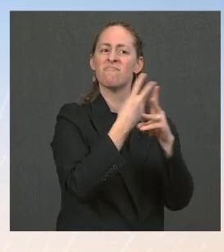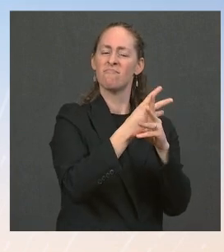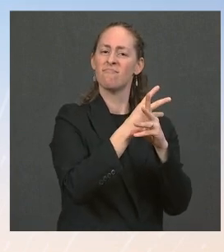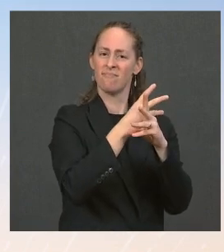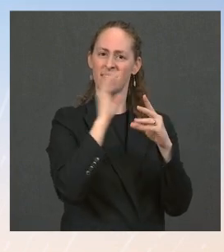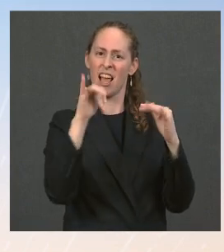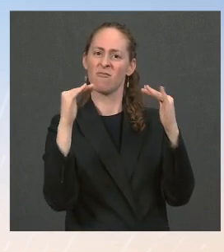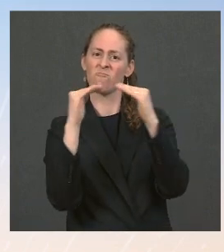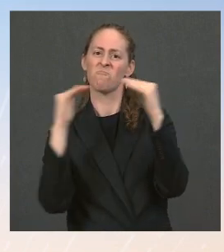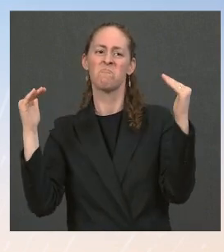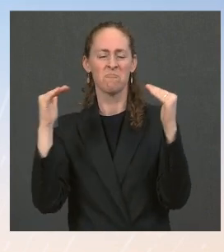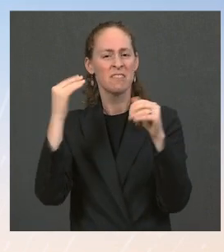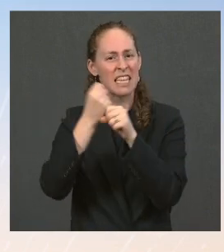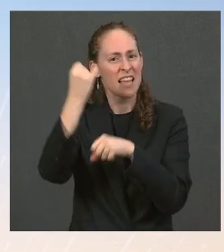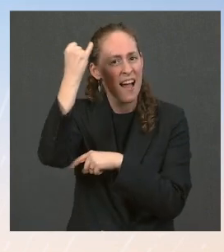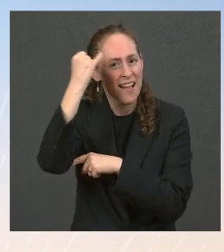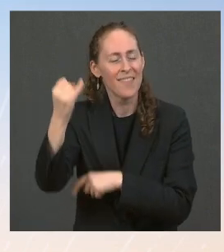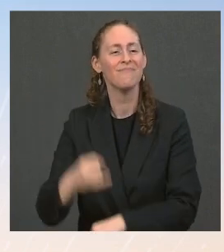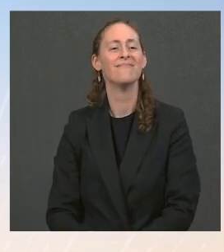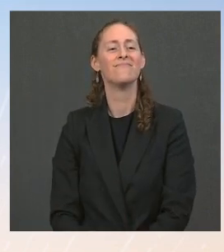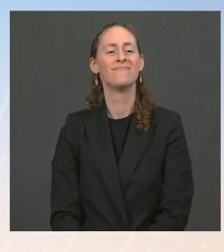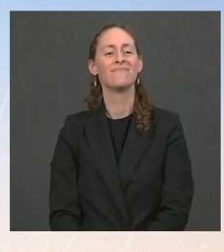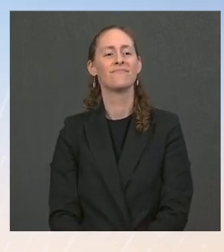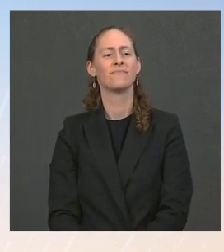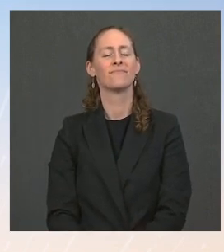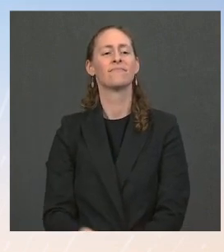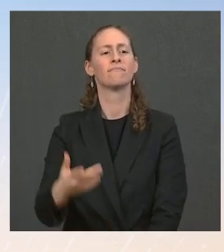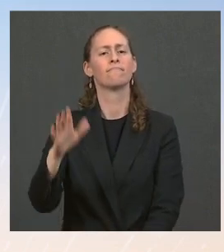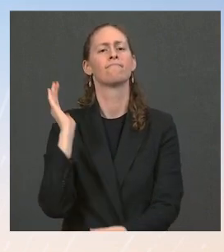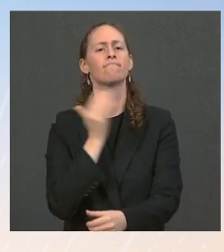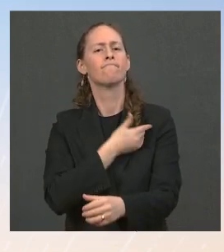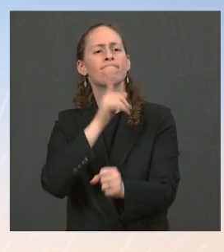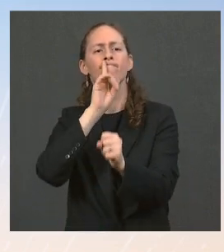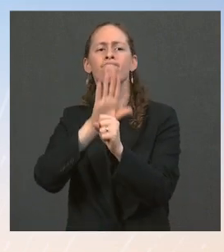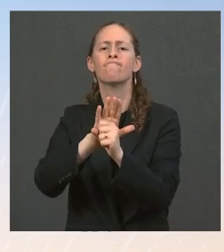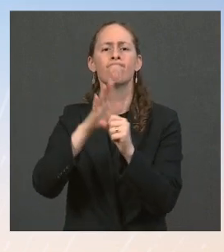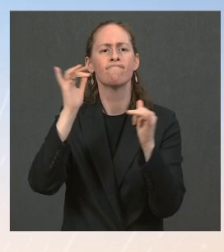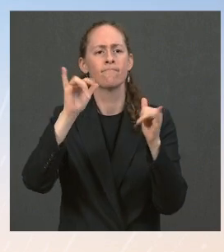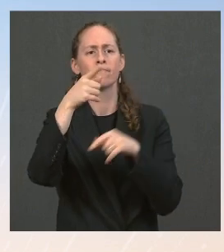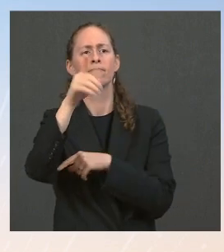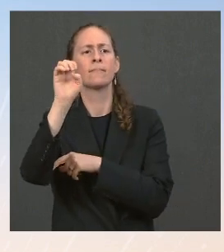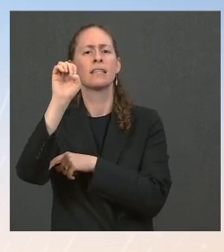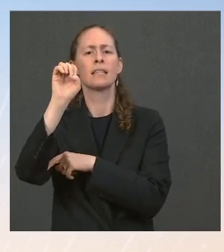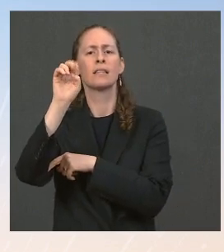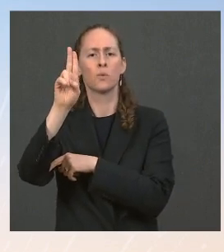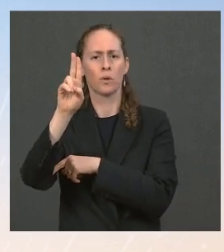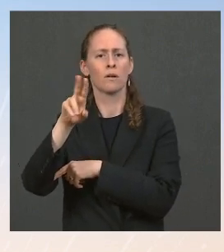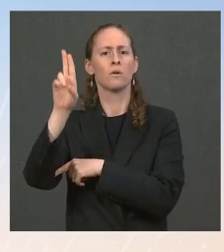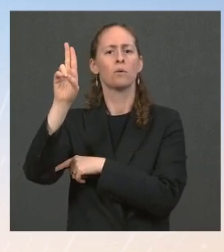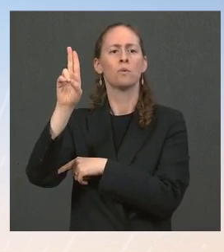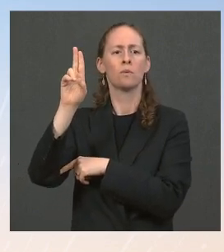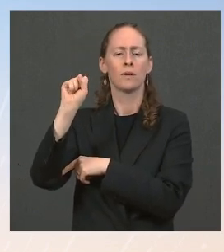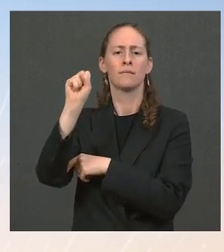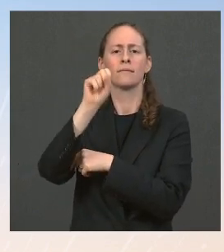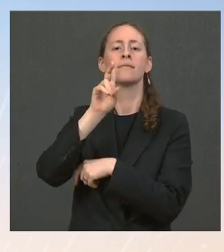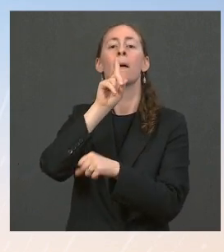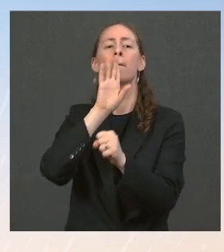commitment also comes as part of a joint EU-US vaccine sharing commitment that the United States and Europe will share doses globally